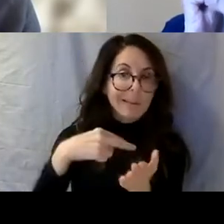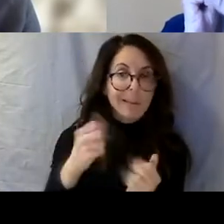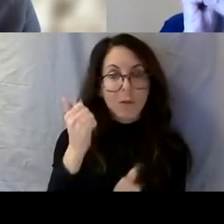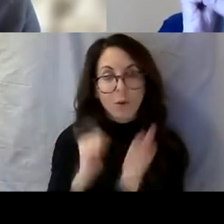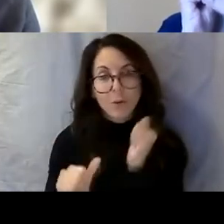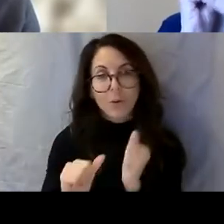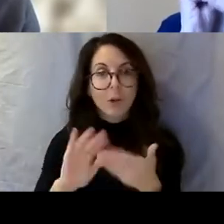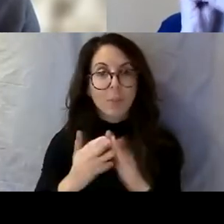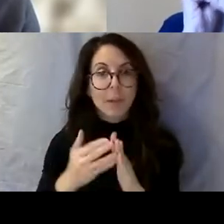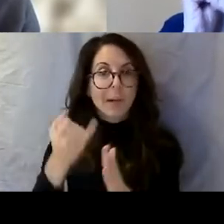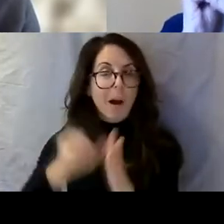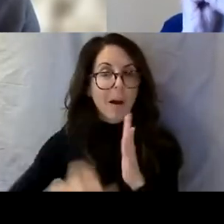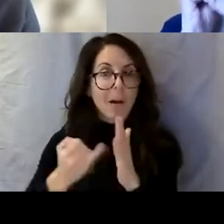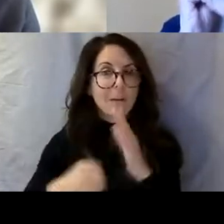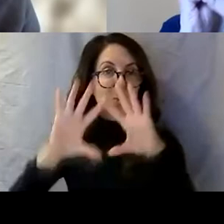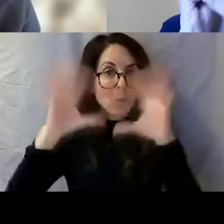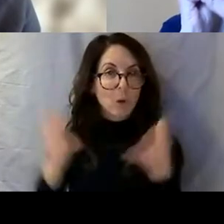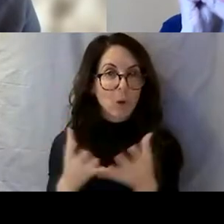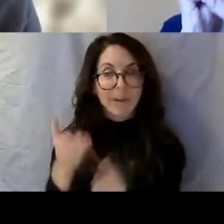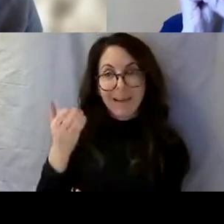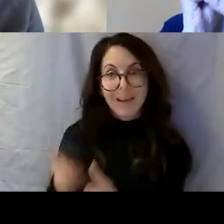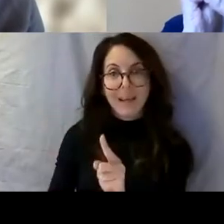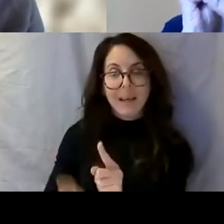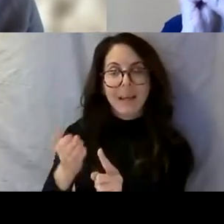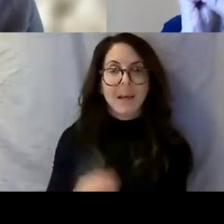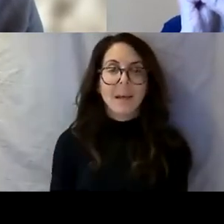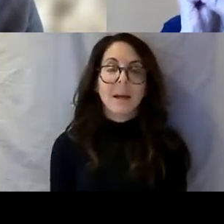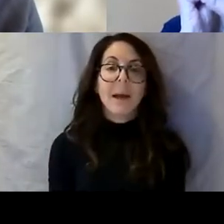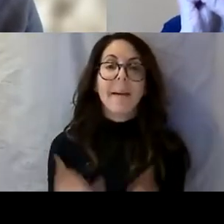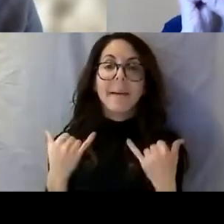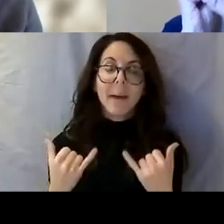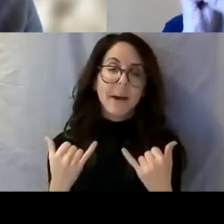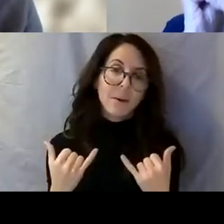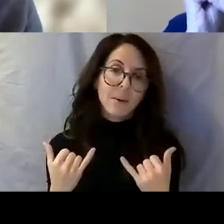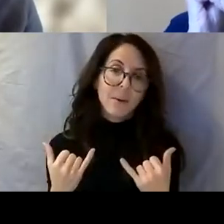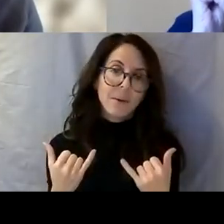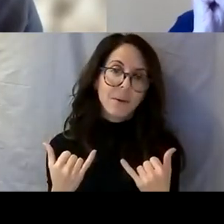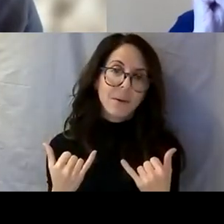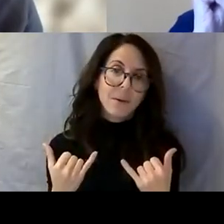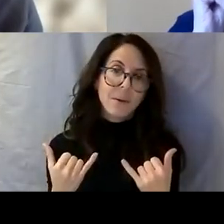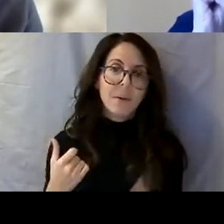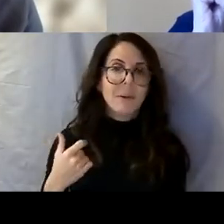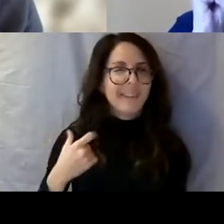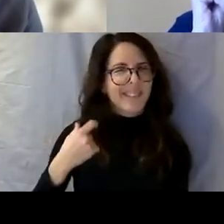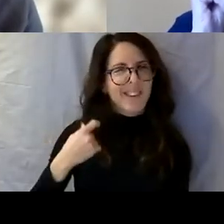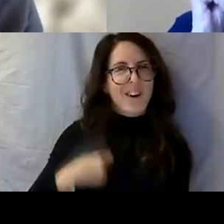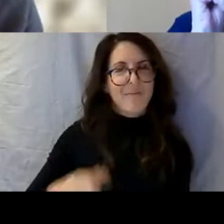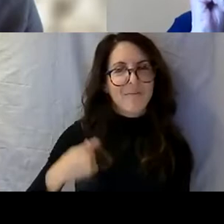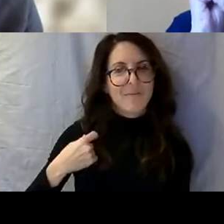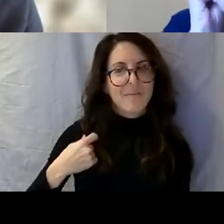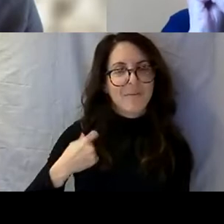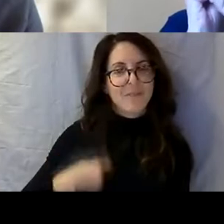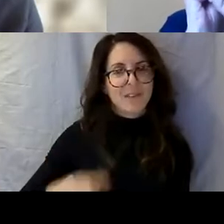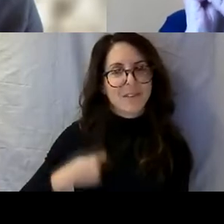world. Kevin is like right in the middle of a conference right now, a Tapamo